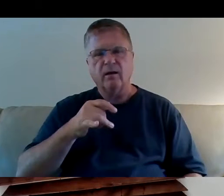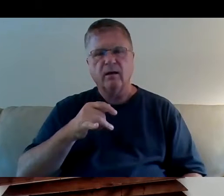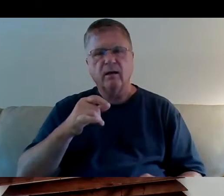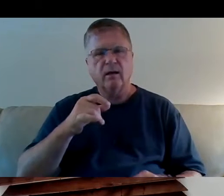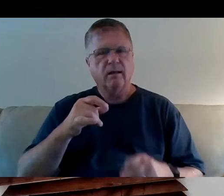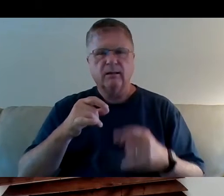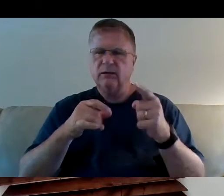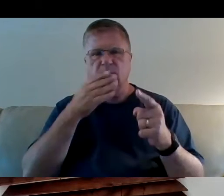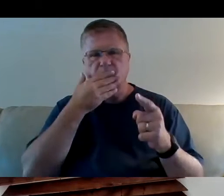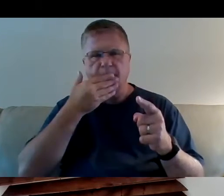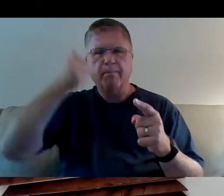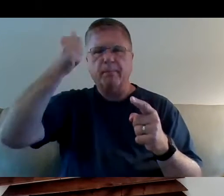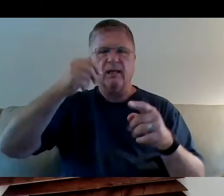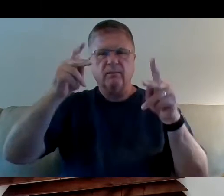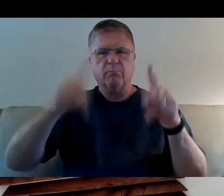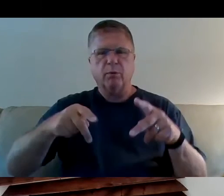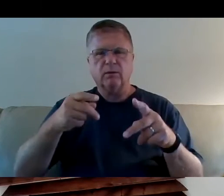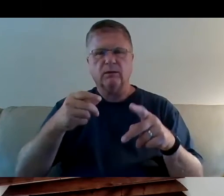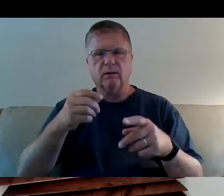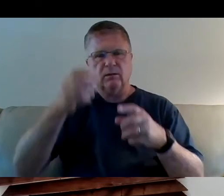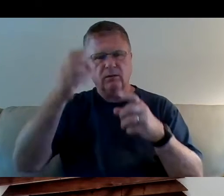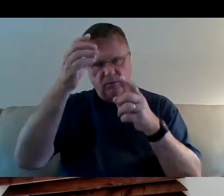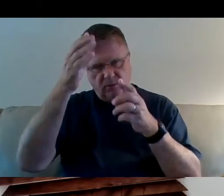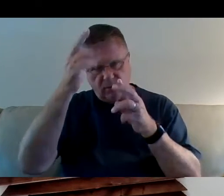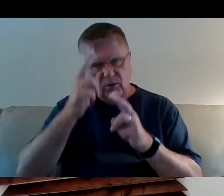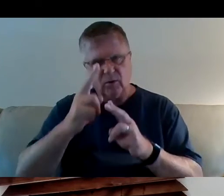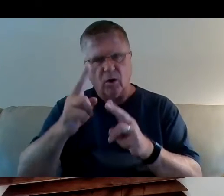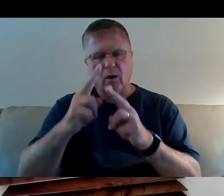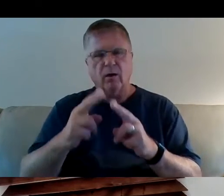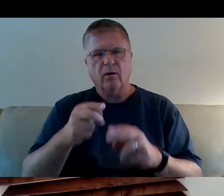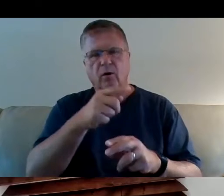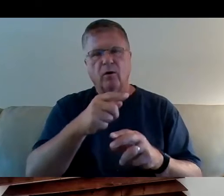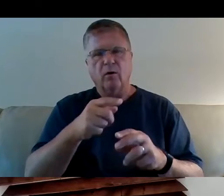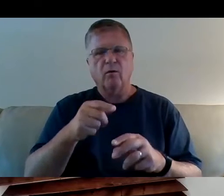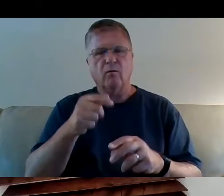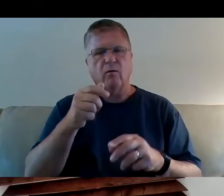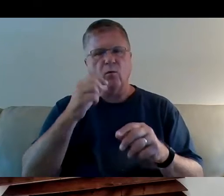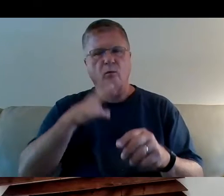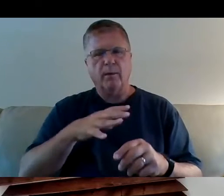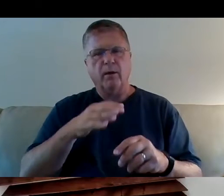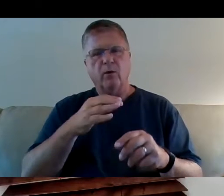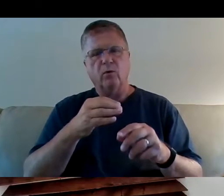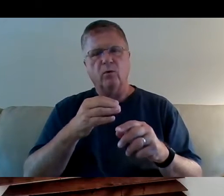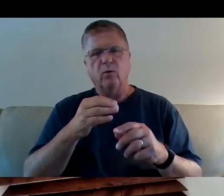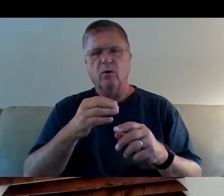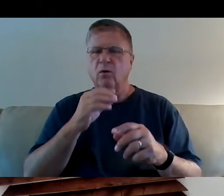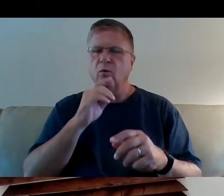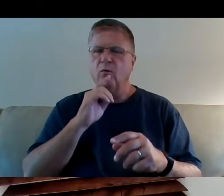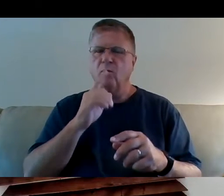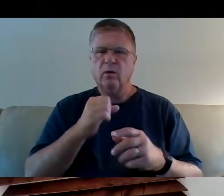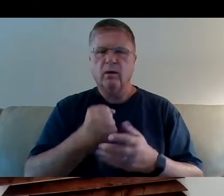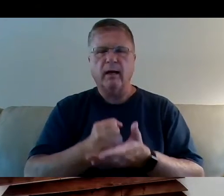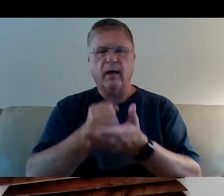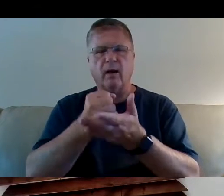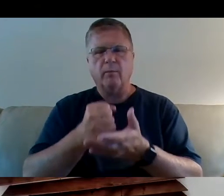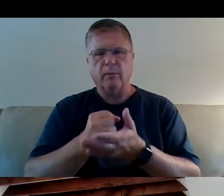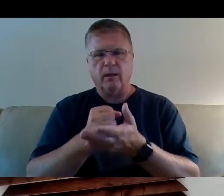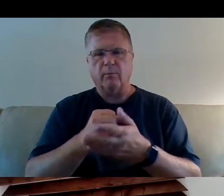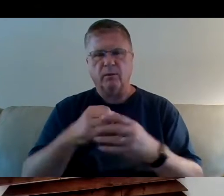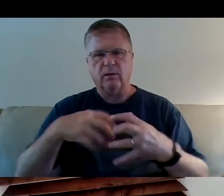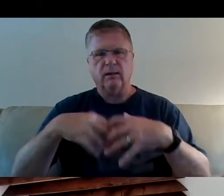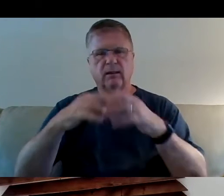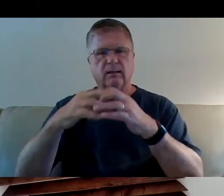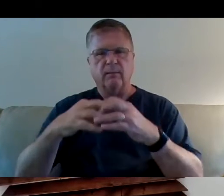we could dedicate this return fountain to than the woman who was instrumental in its return. There was a joke I remember during the